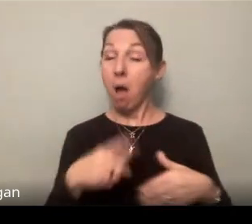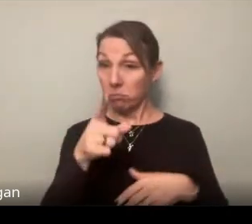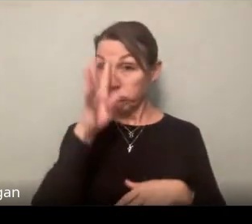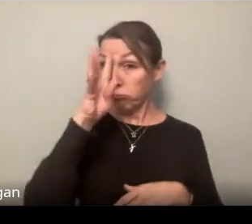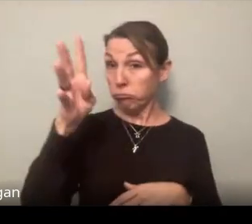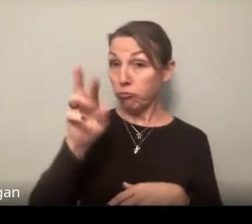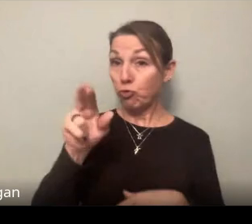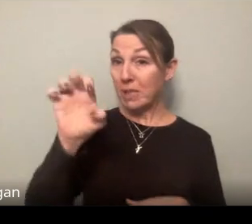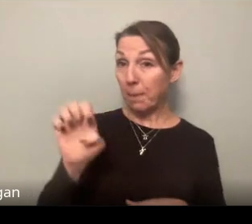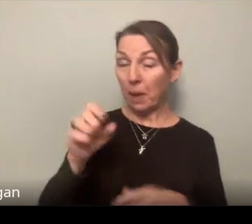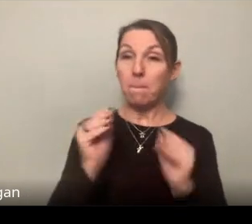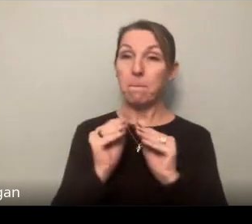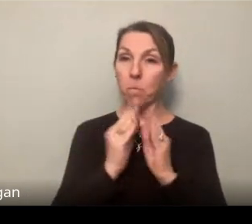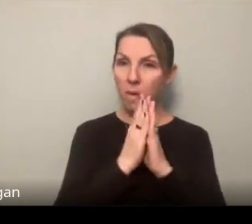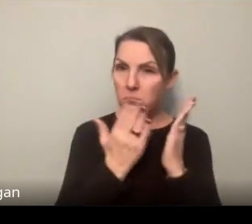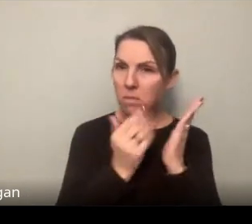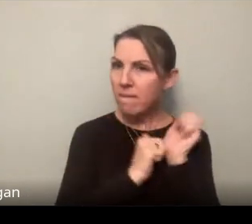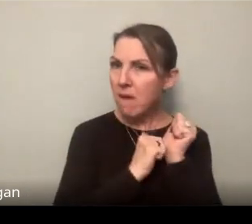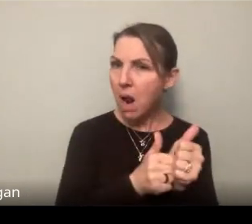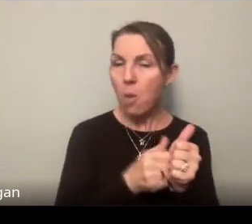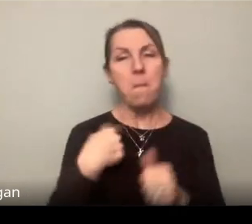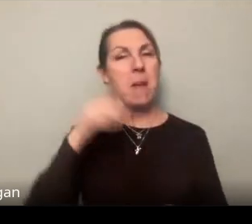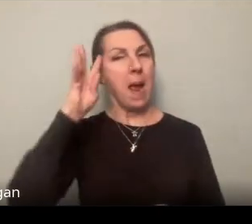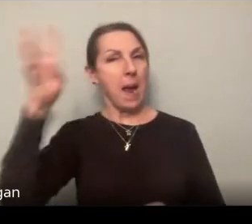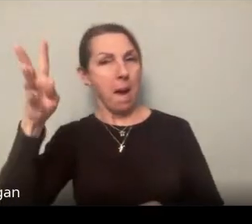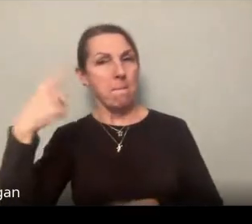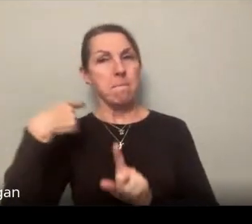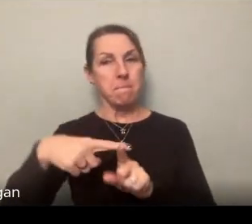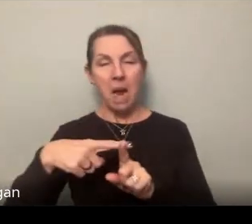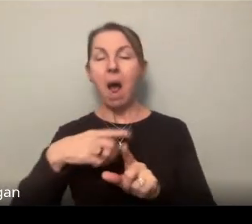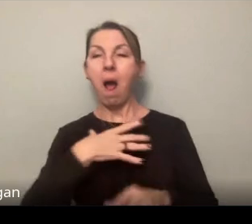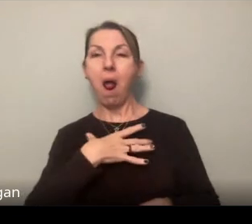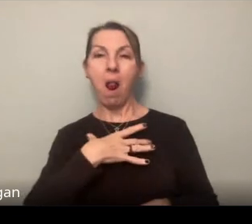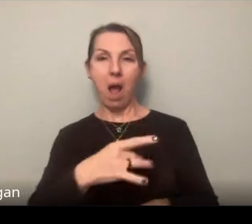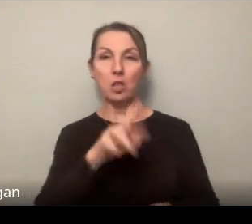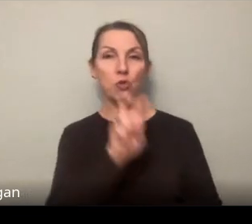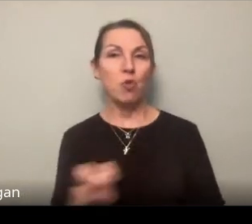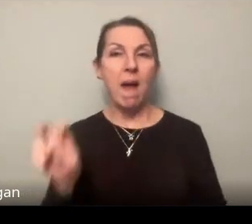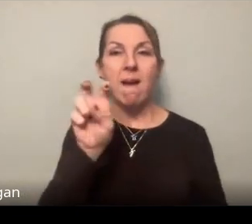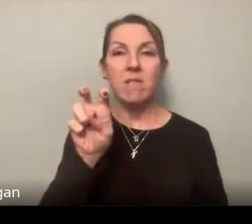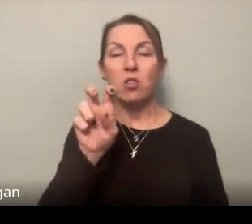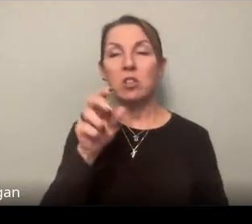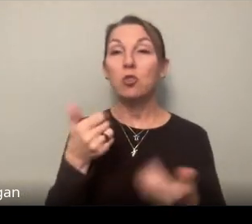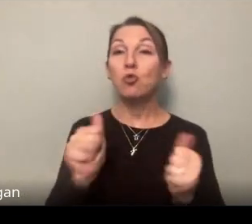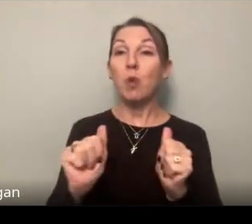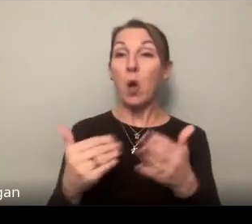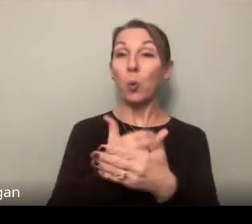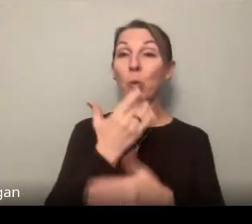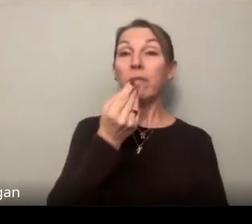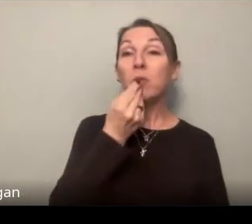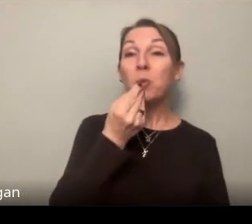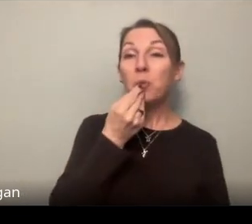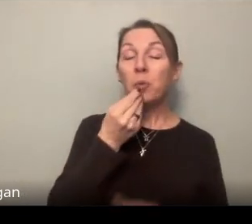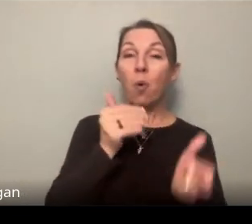are you a cookbook person? I make up a lot, and I love to travel, and I like to try new foods. And so